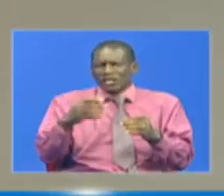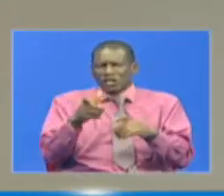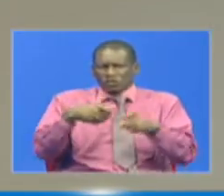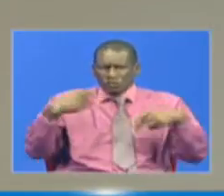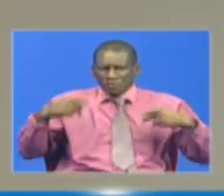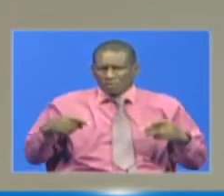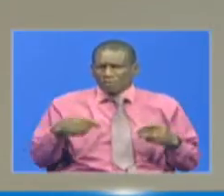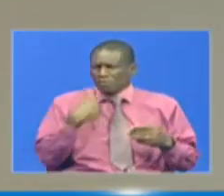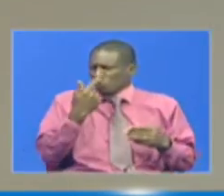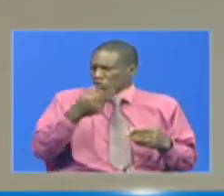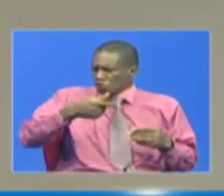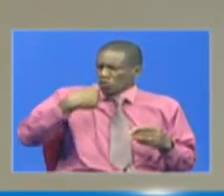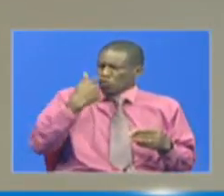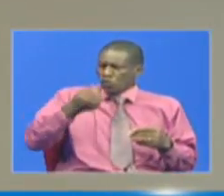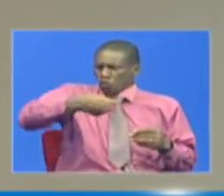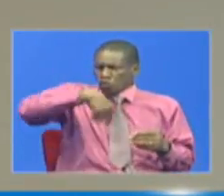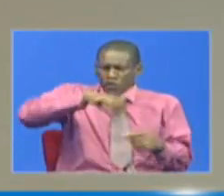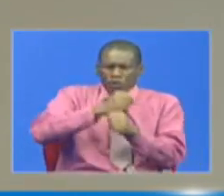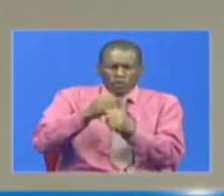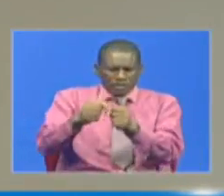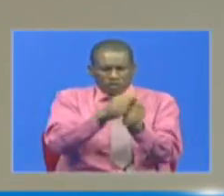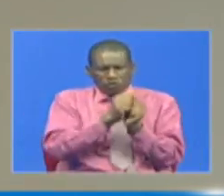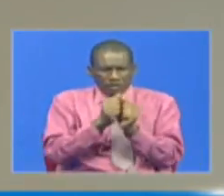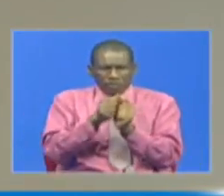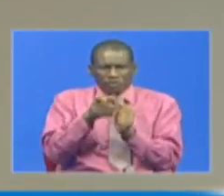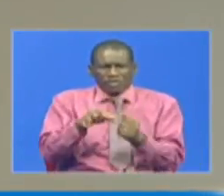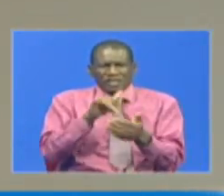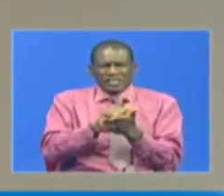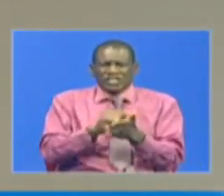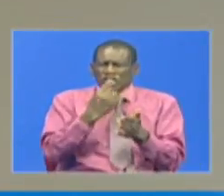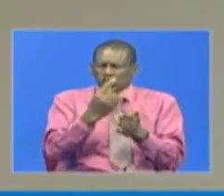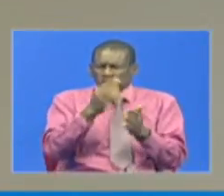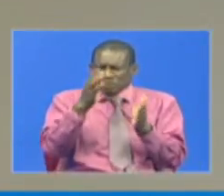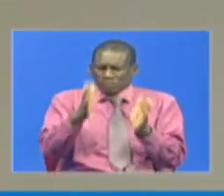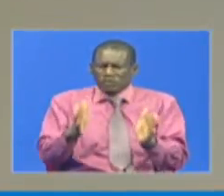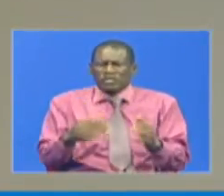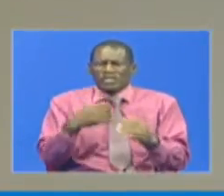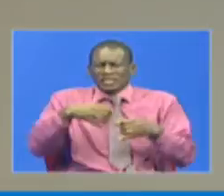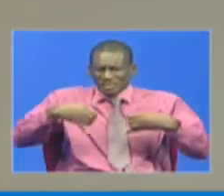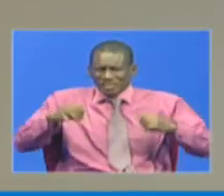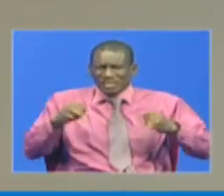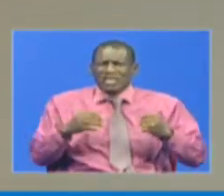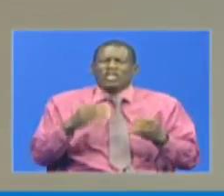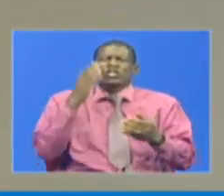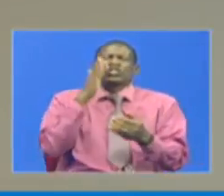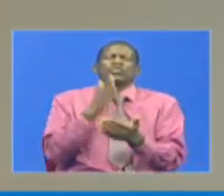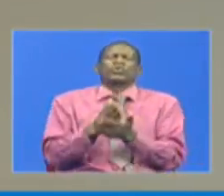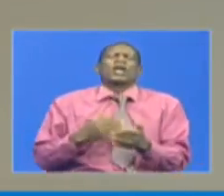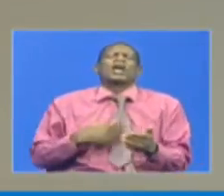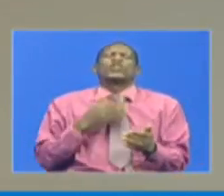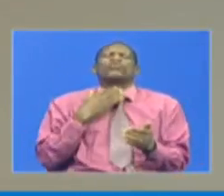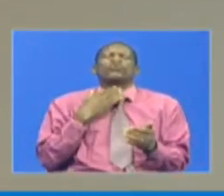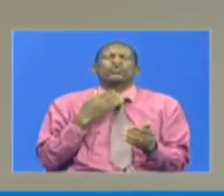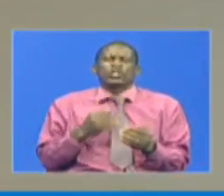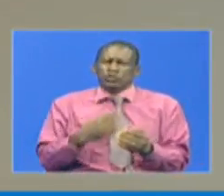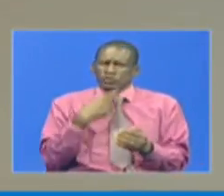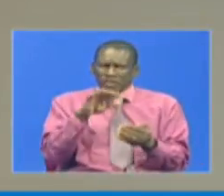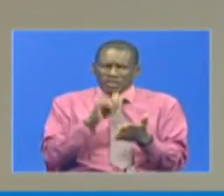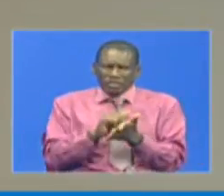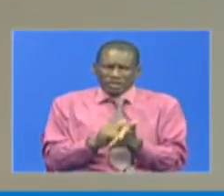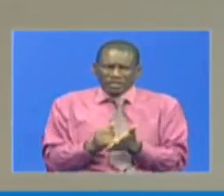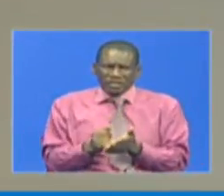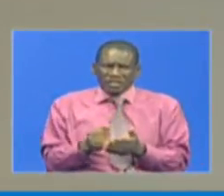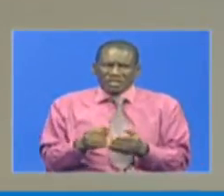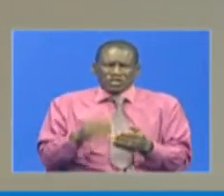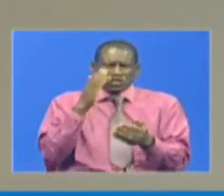are working with, is that everyone is trying. I really want to say that I'm